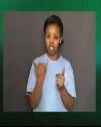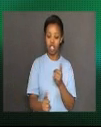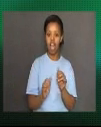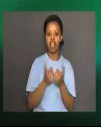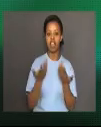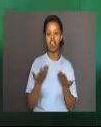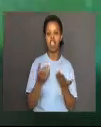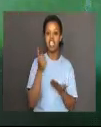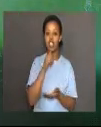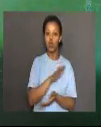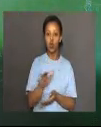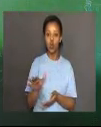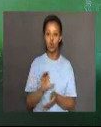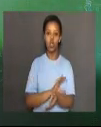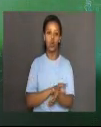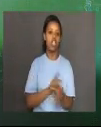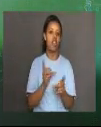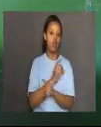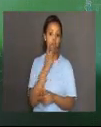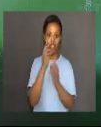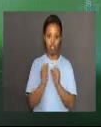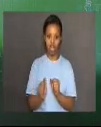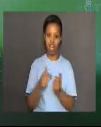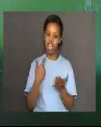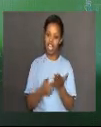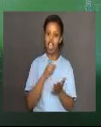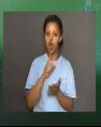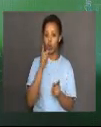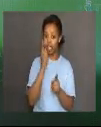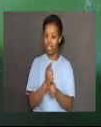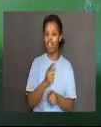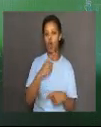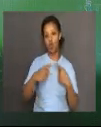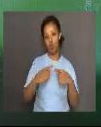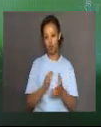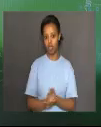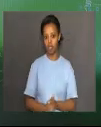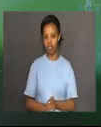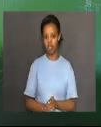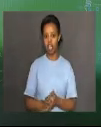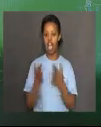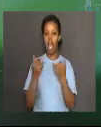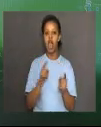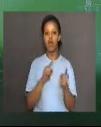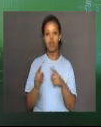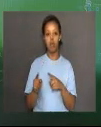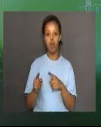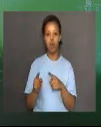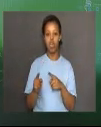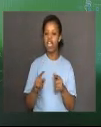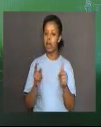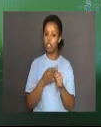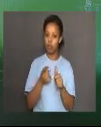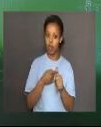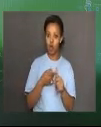created. That is quite a process. Let us pause for our